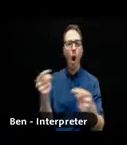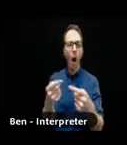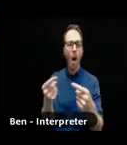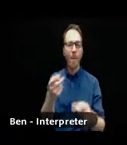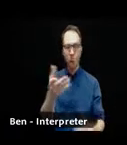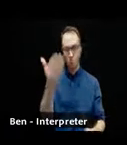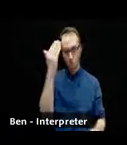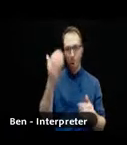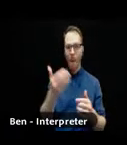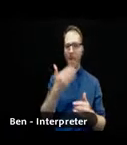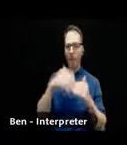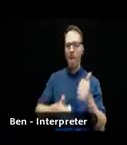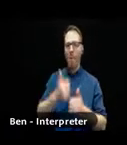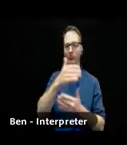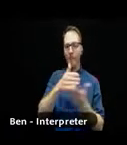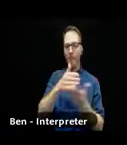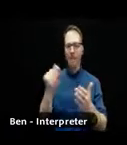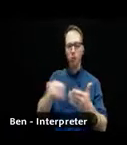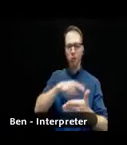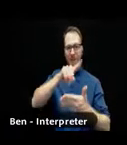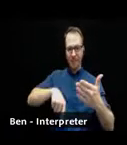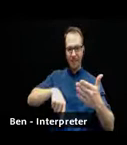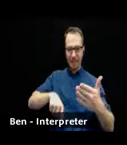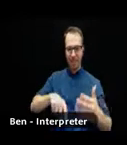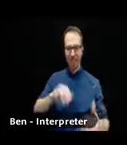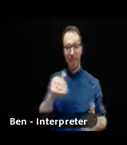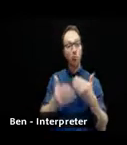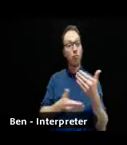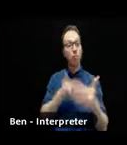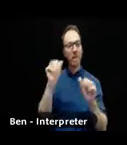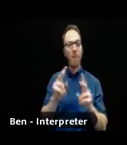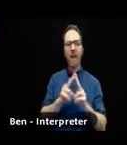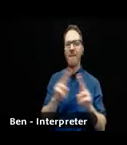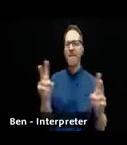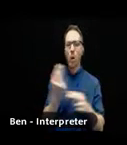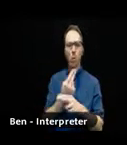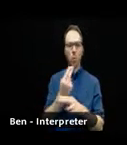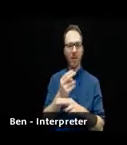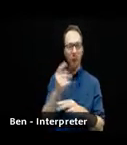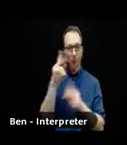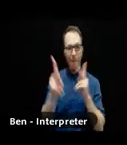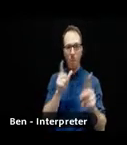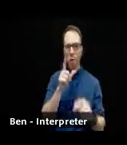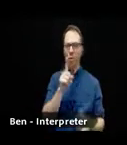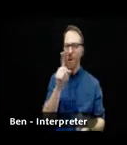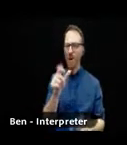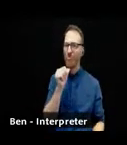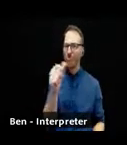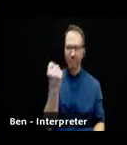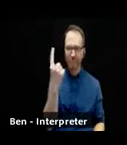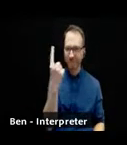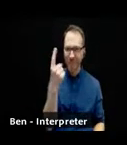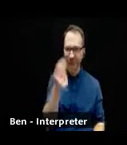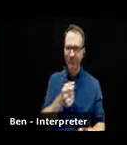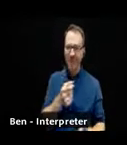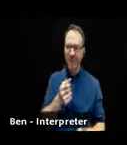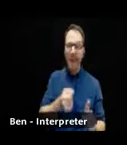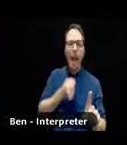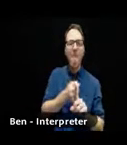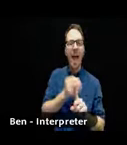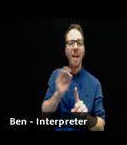than most, I mean, part of the criticism is that this process can be so very useful for people who really don't understand the impact of their